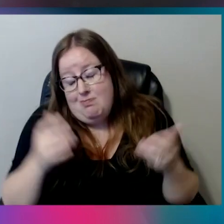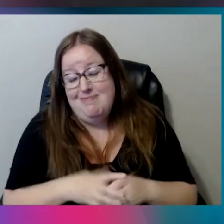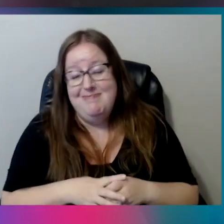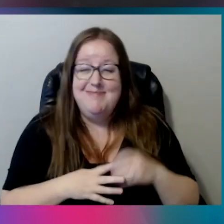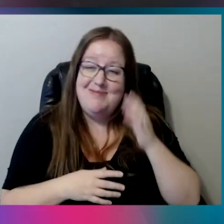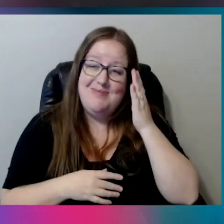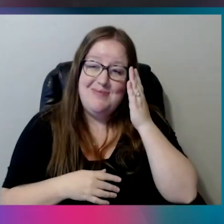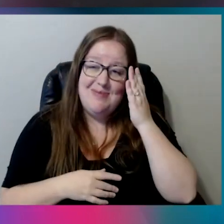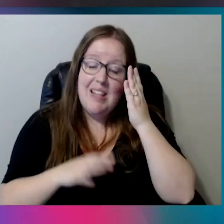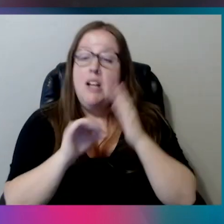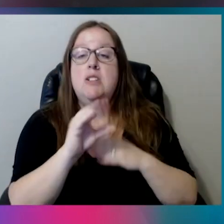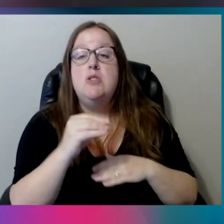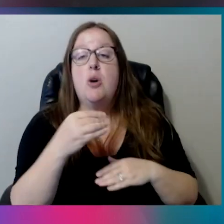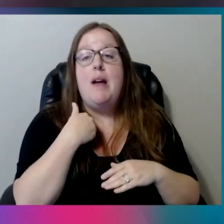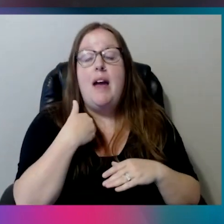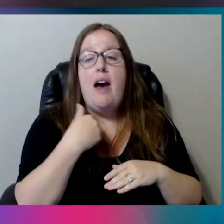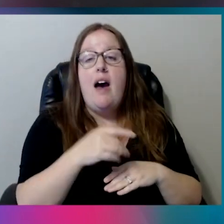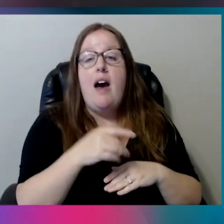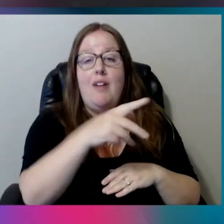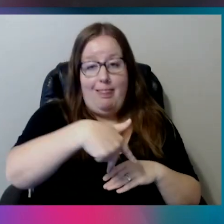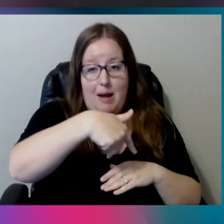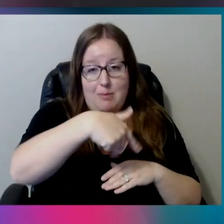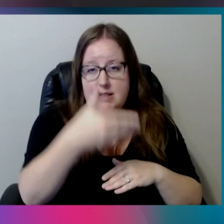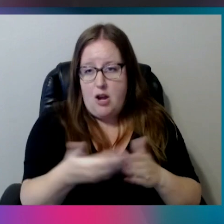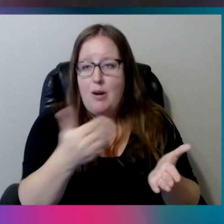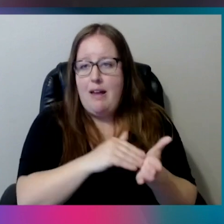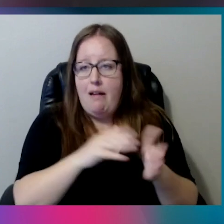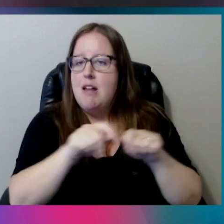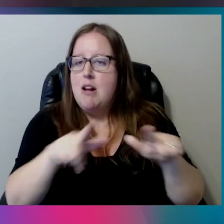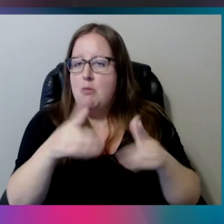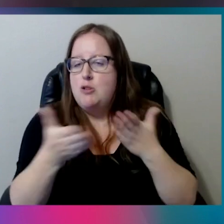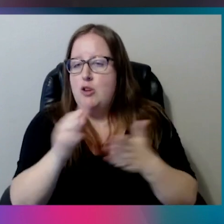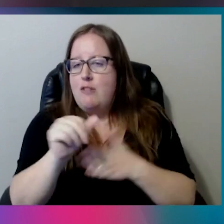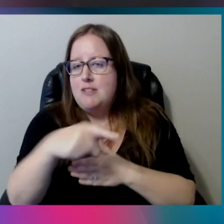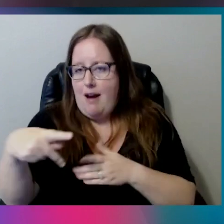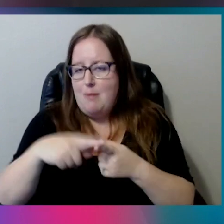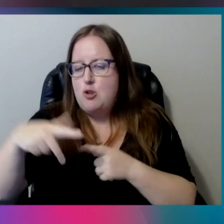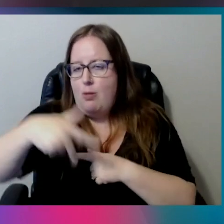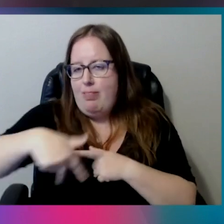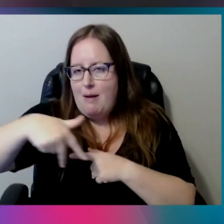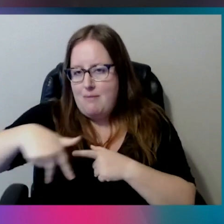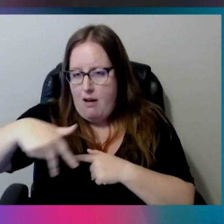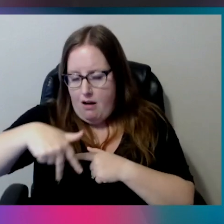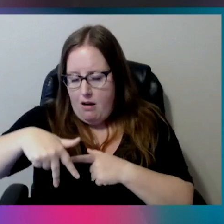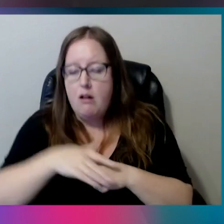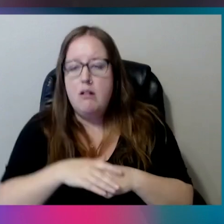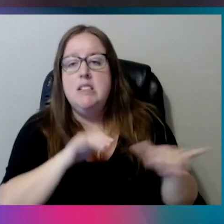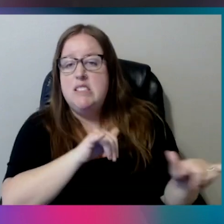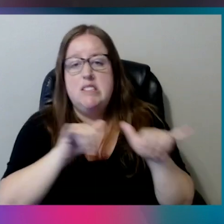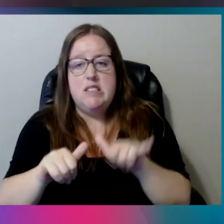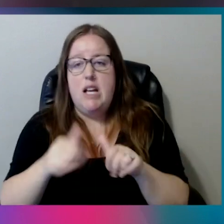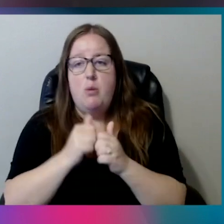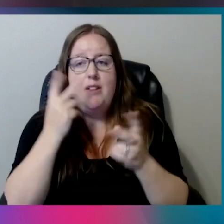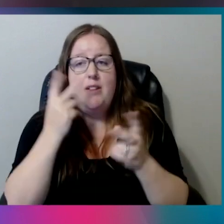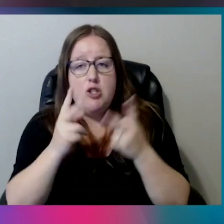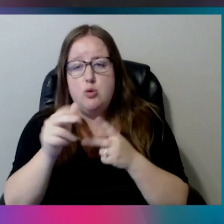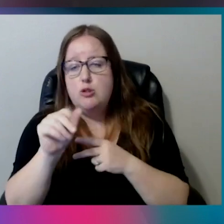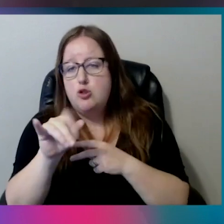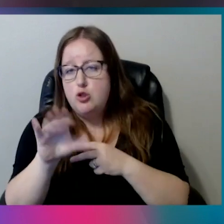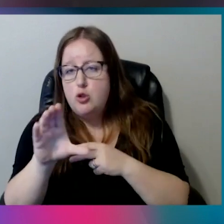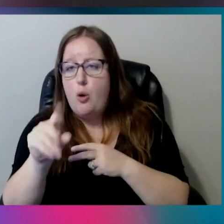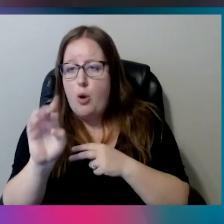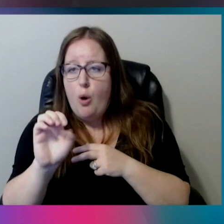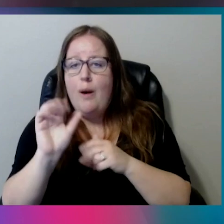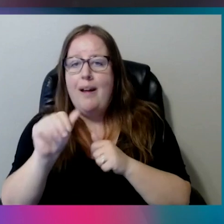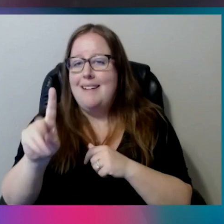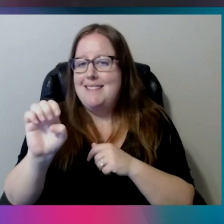So we have obviously Lambdas in here again, so I can deploy serverless applications to Lambda. Just like Visual Studio Code, I can debug them using the container-like